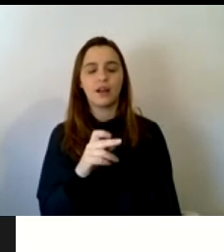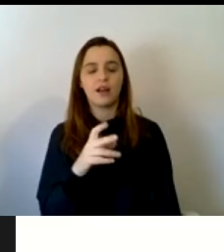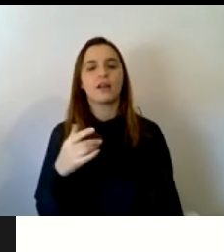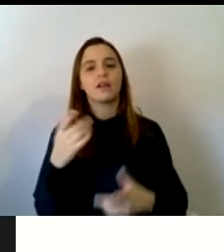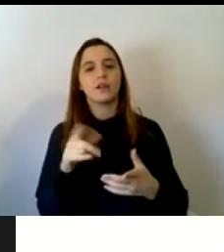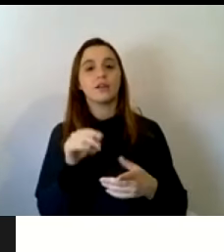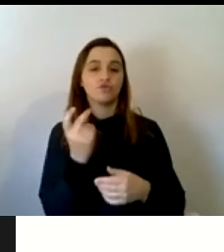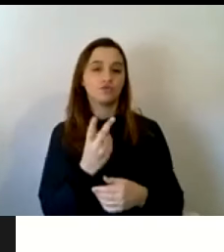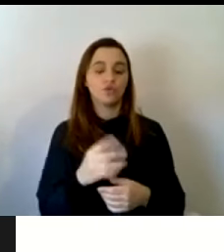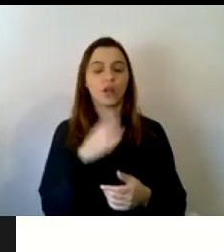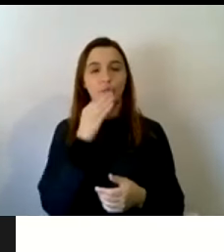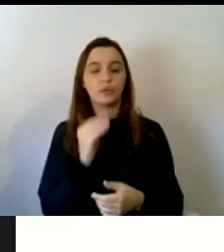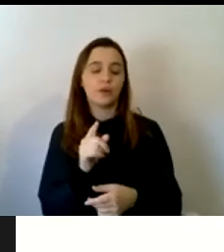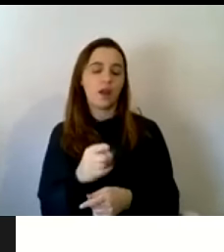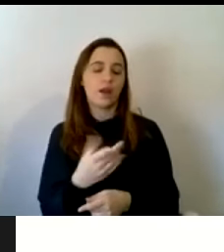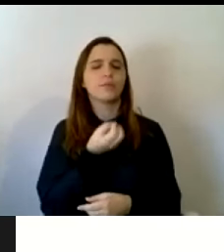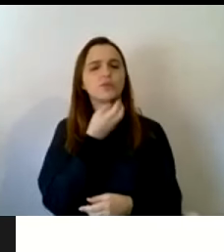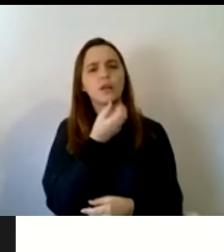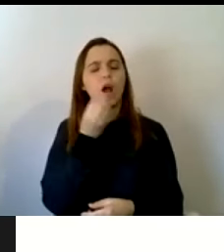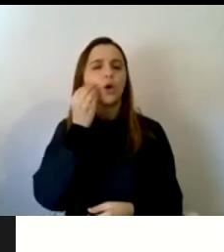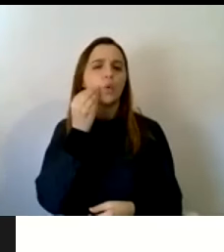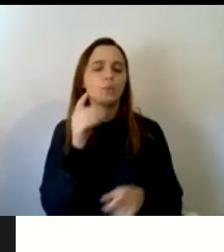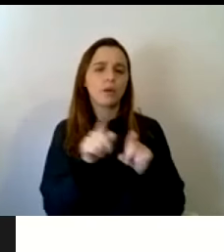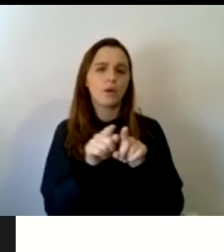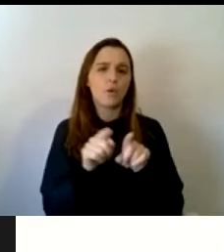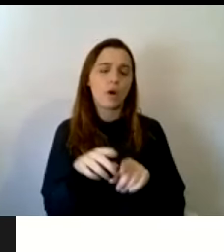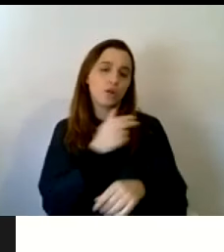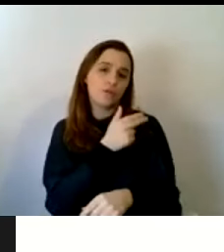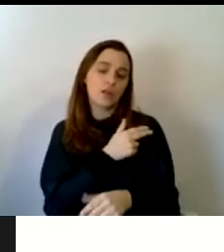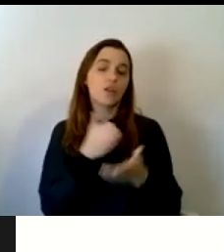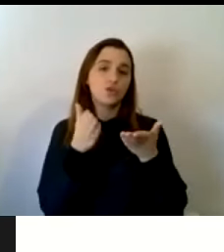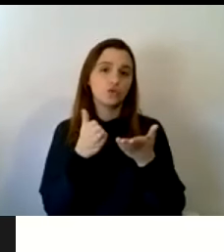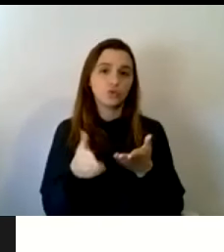how the college is helping them in pursuing studies and their careers.